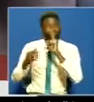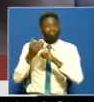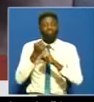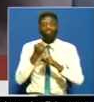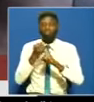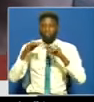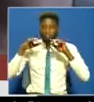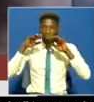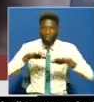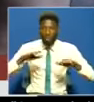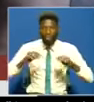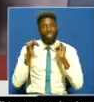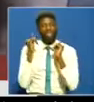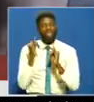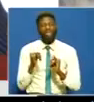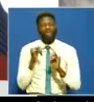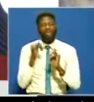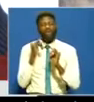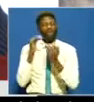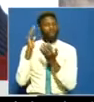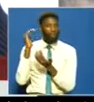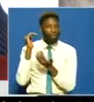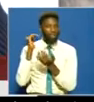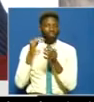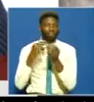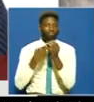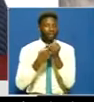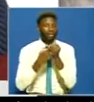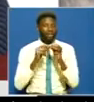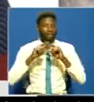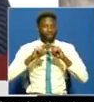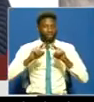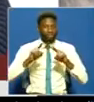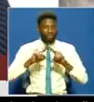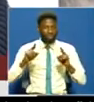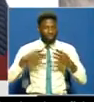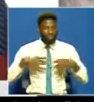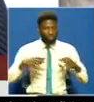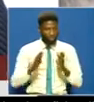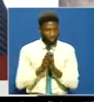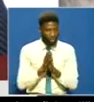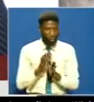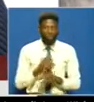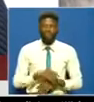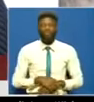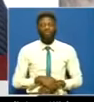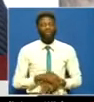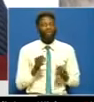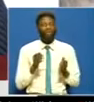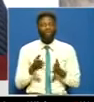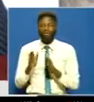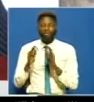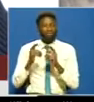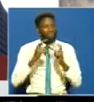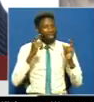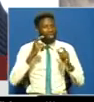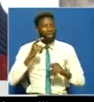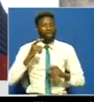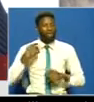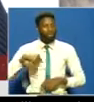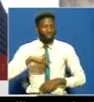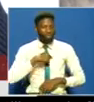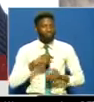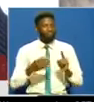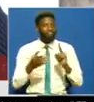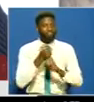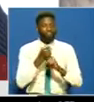to partner with different people. Such a huge opportunity for us to showcase, you know, our products to external